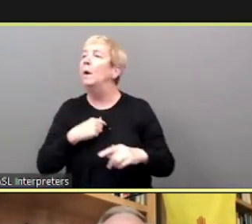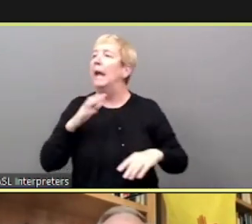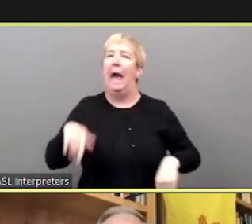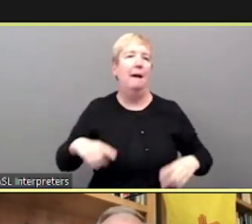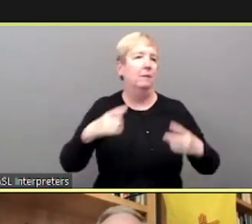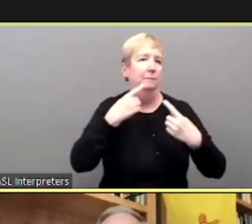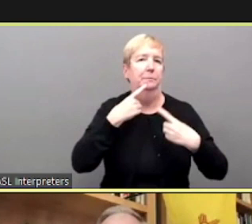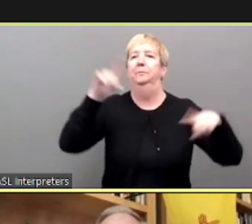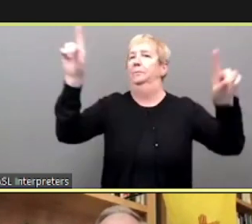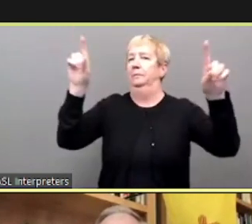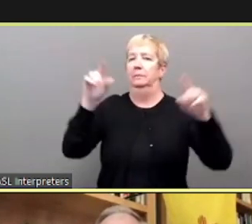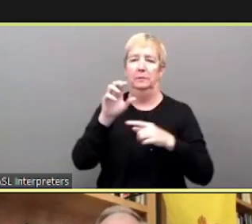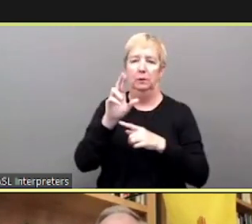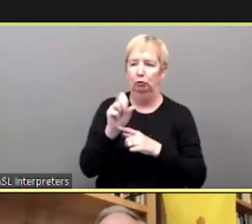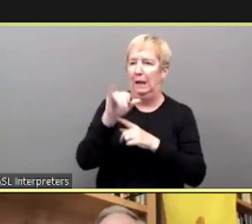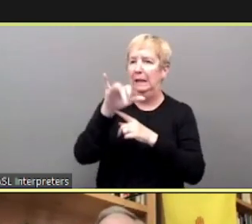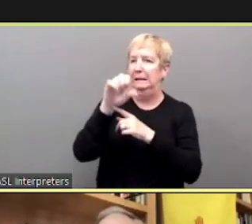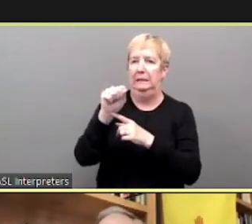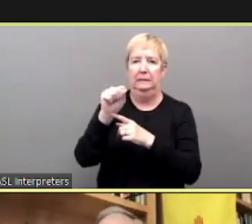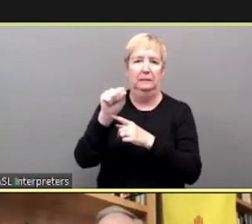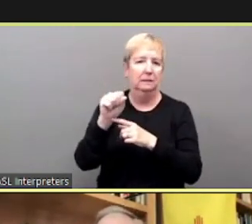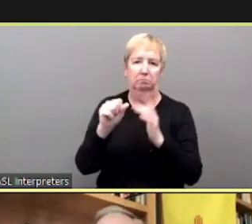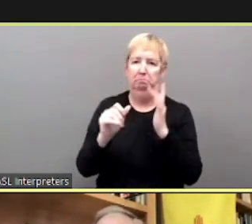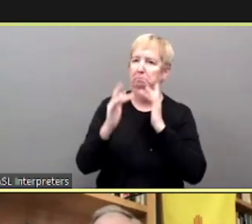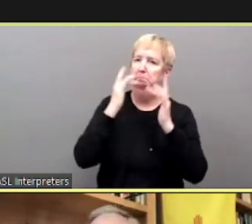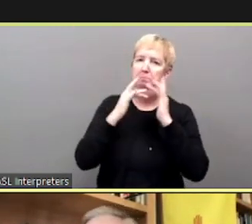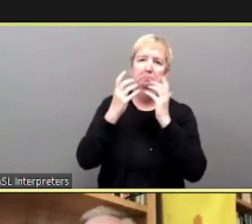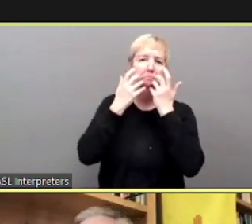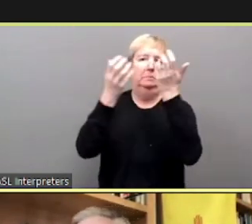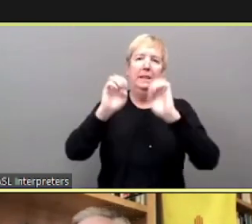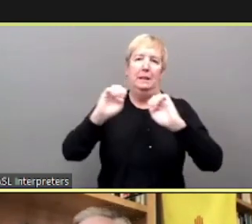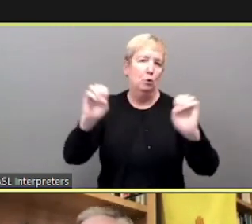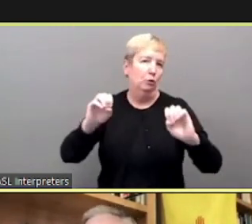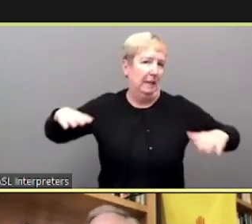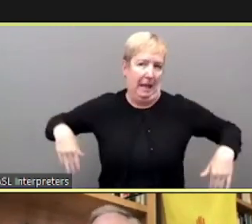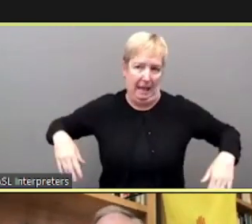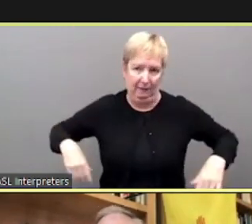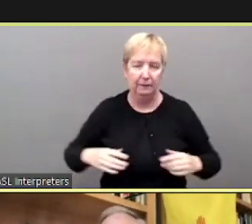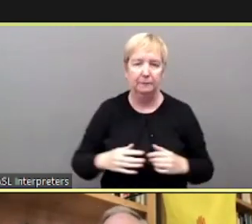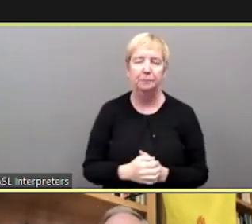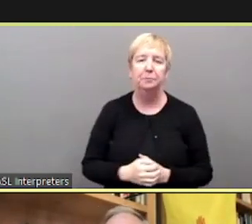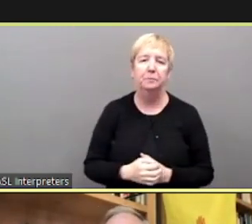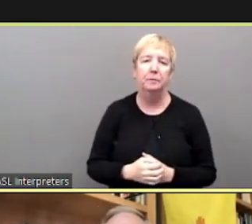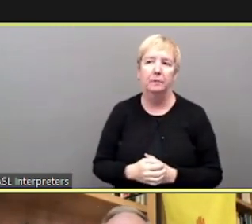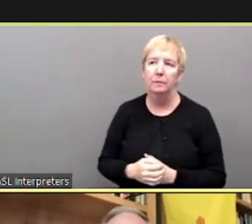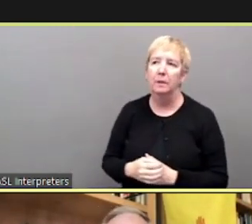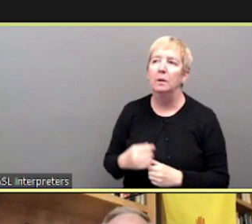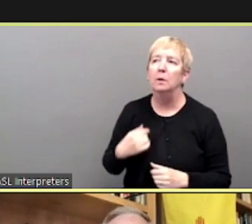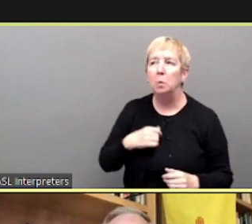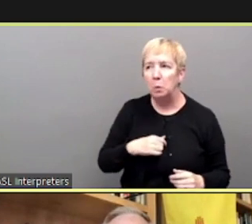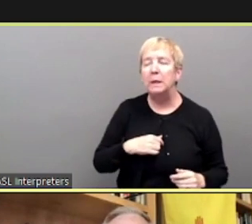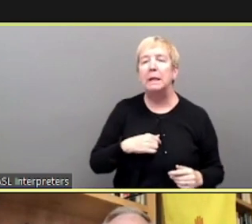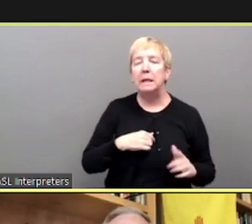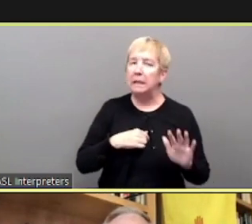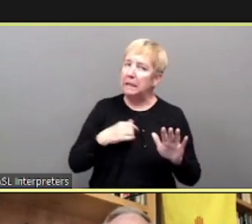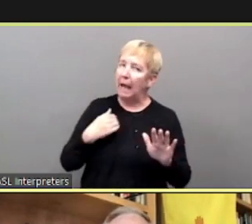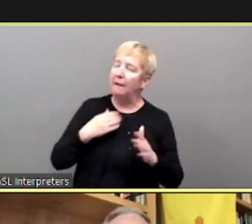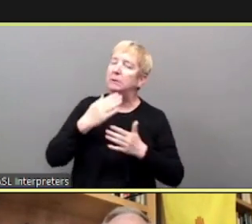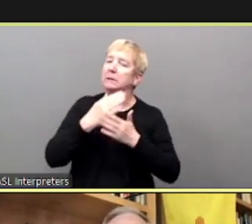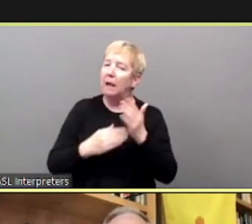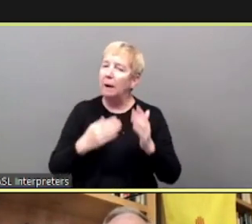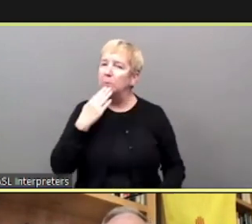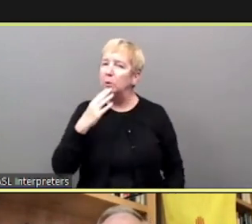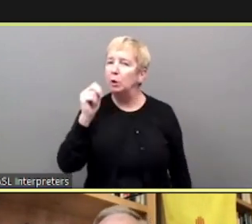crisis standards of care at this point in time. And we have a little bit of good news that